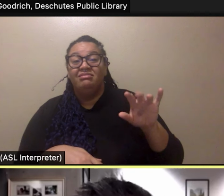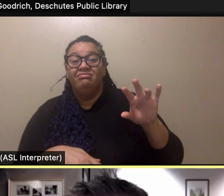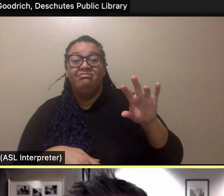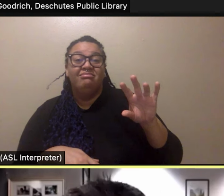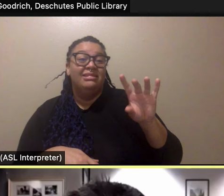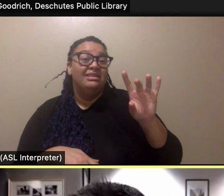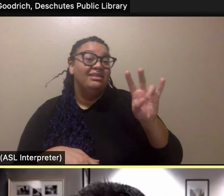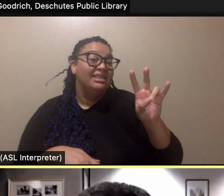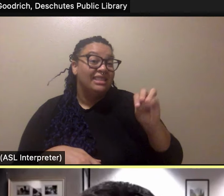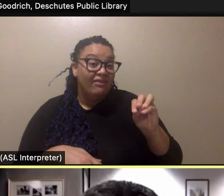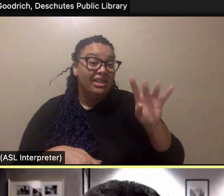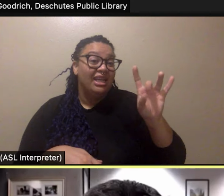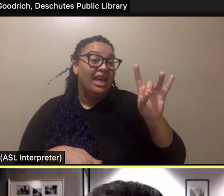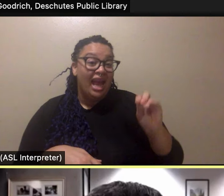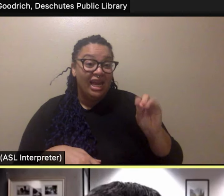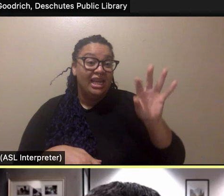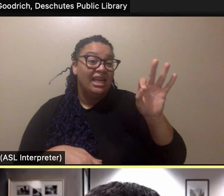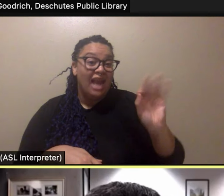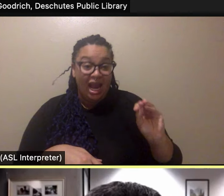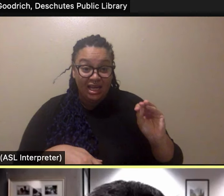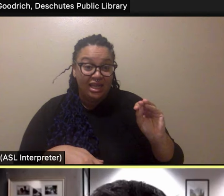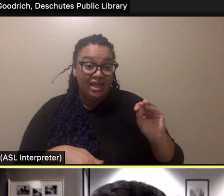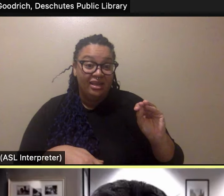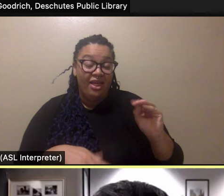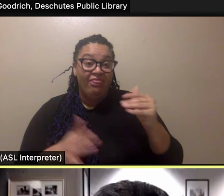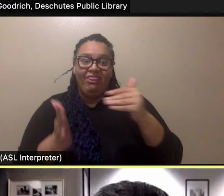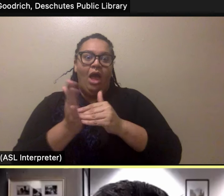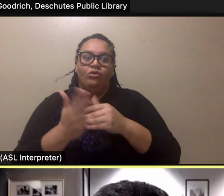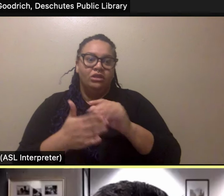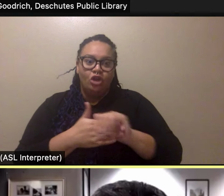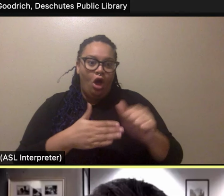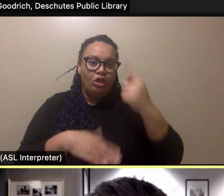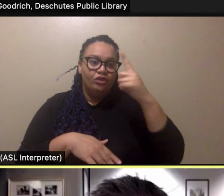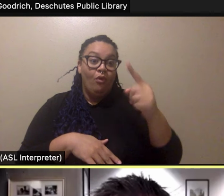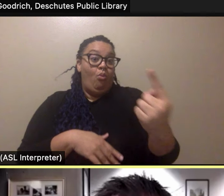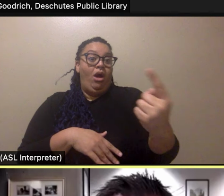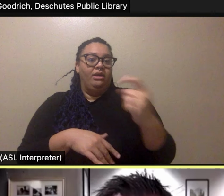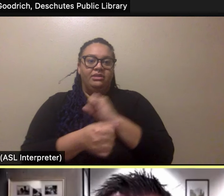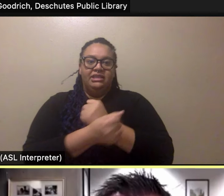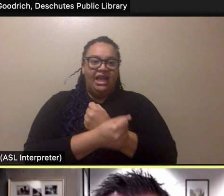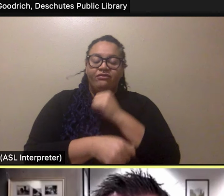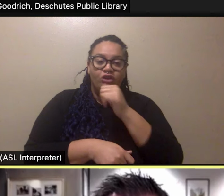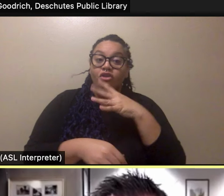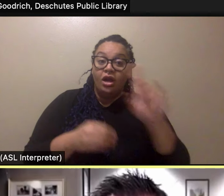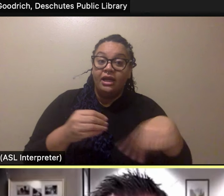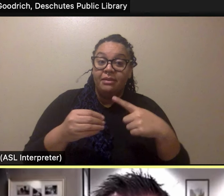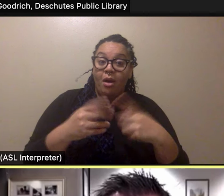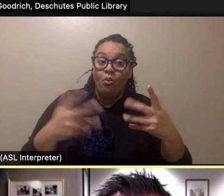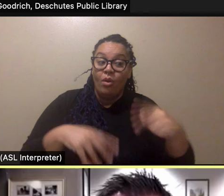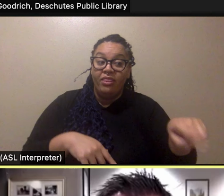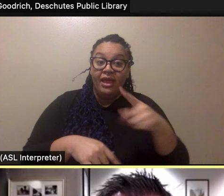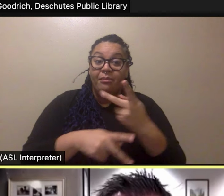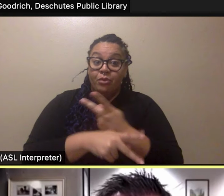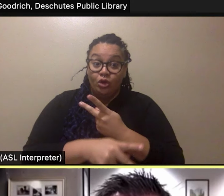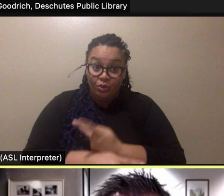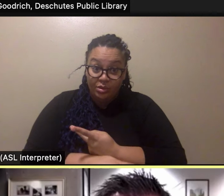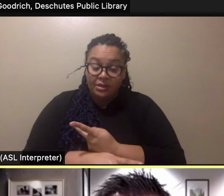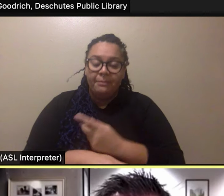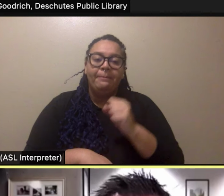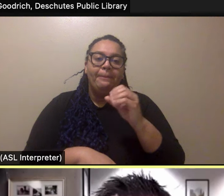$70,000, $80,000, $90,000 per slave. That's just to purchase one, not talking about what they produced. Based on planter records, what we